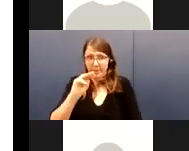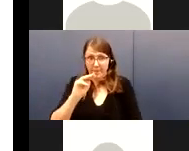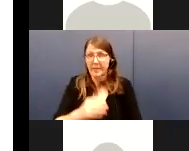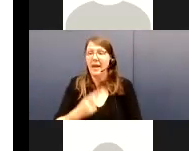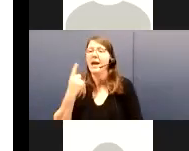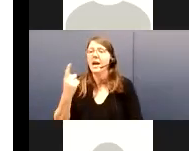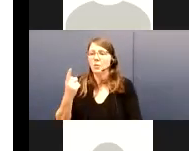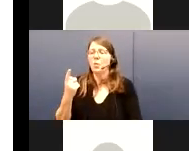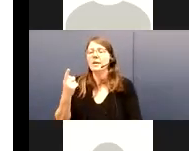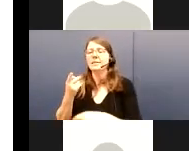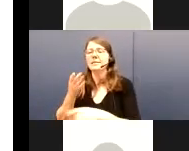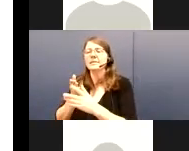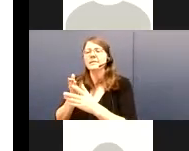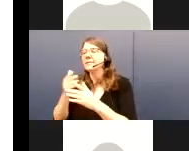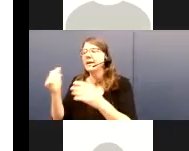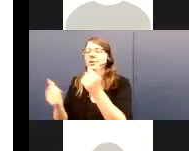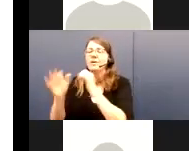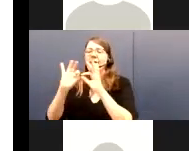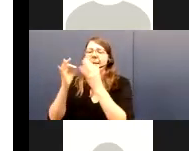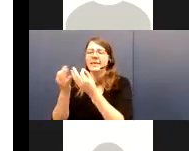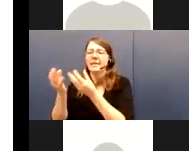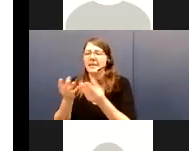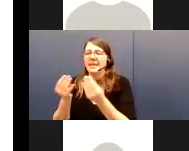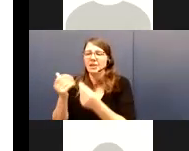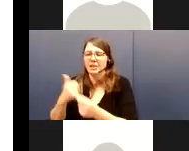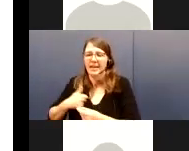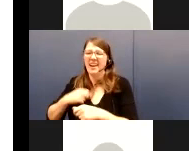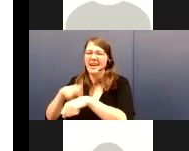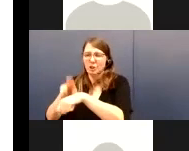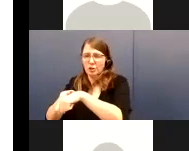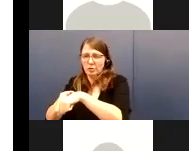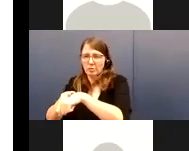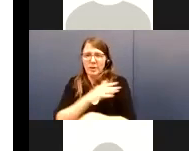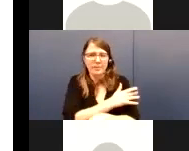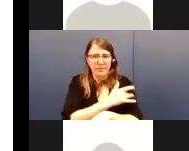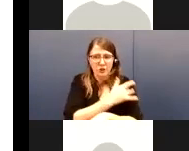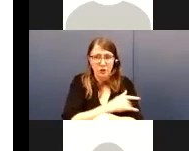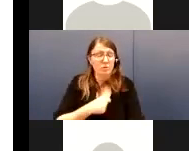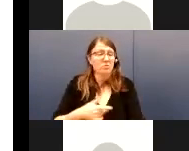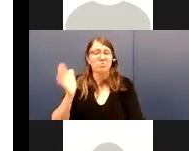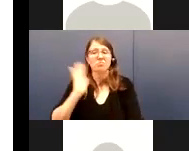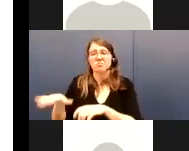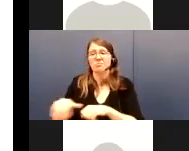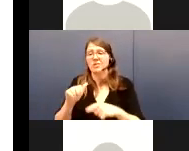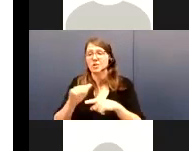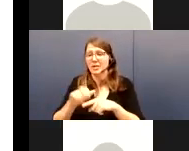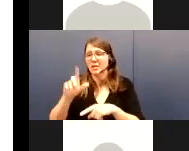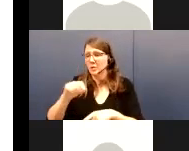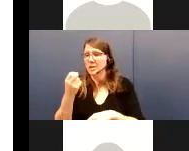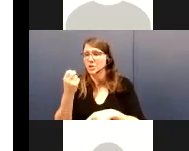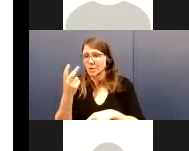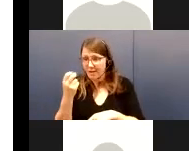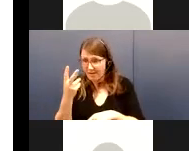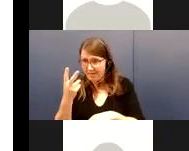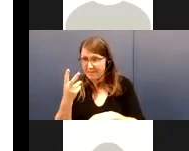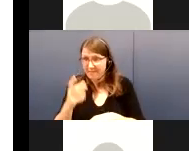through Family Mediation Canada. So when I started doing my training in this back in 2012, I was since certified in 2016.